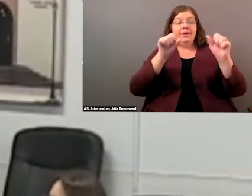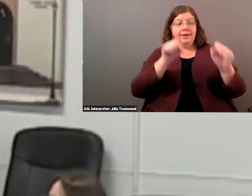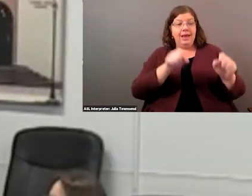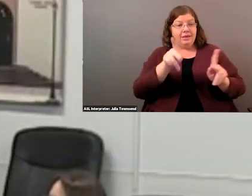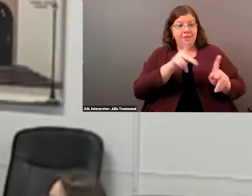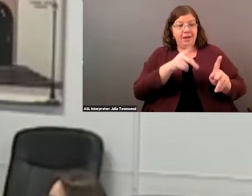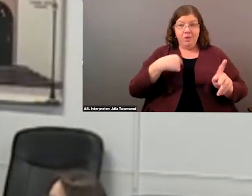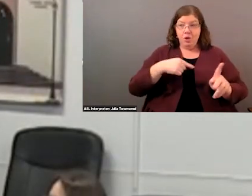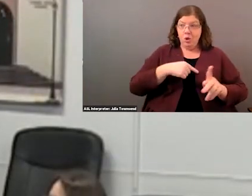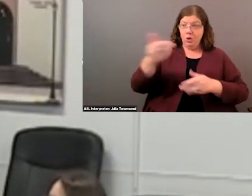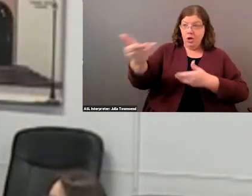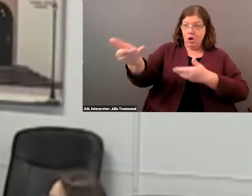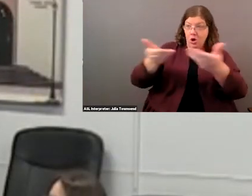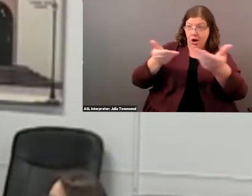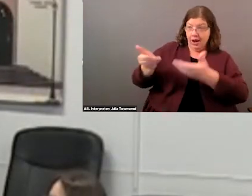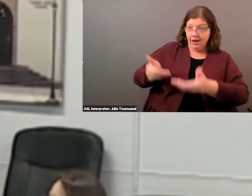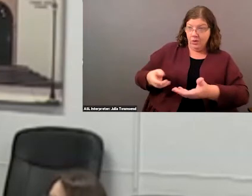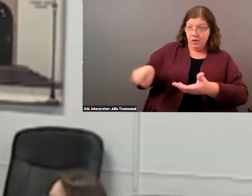and knowledge for sure